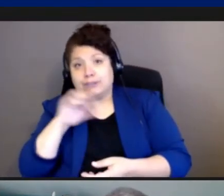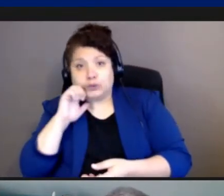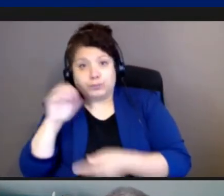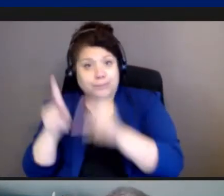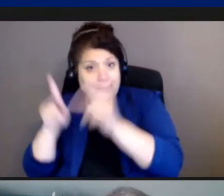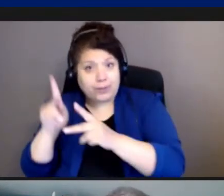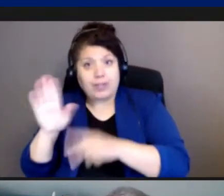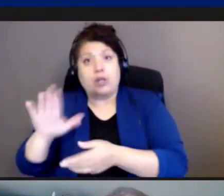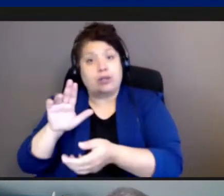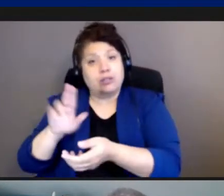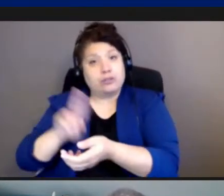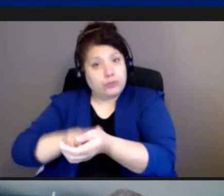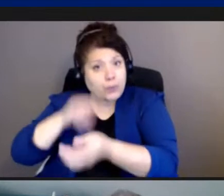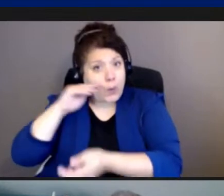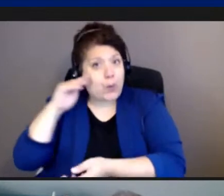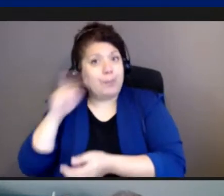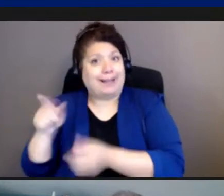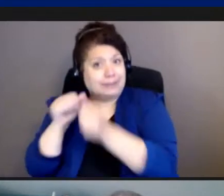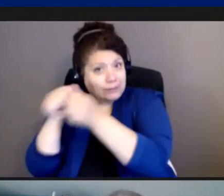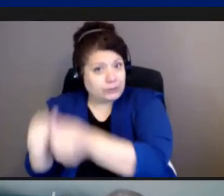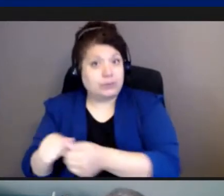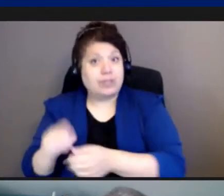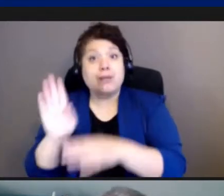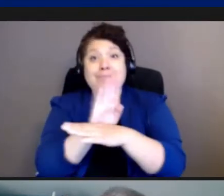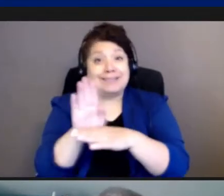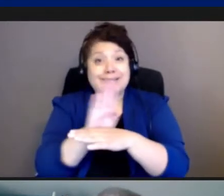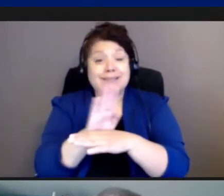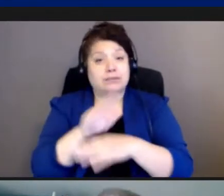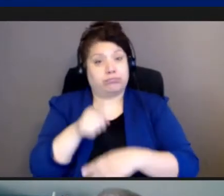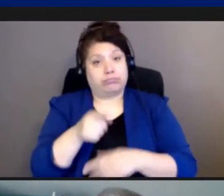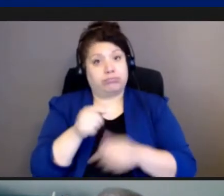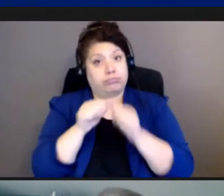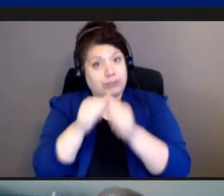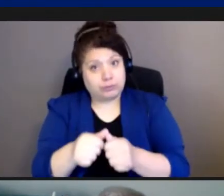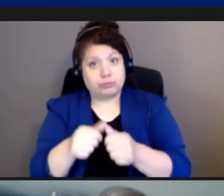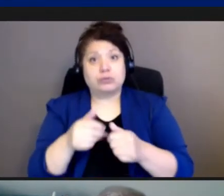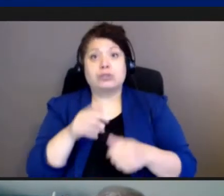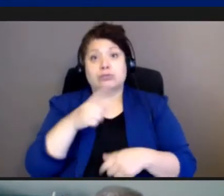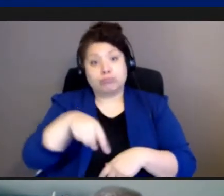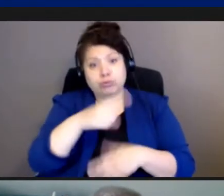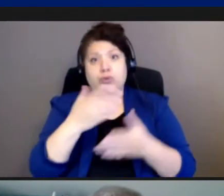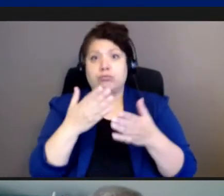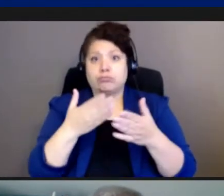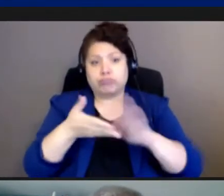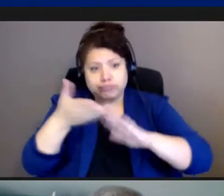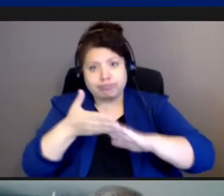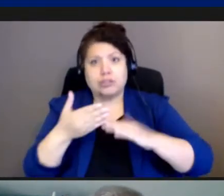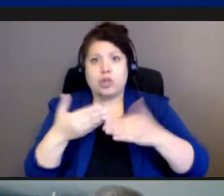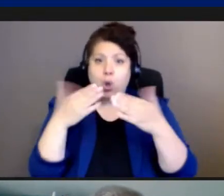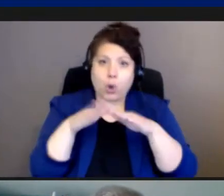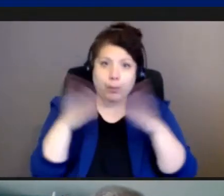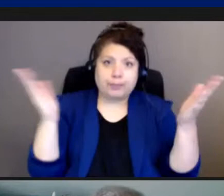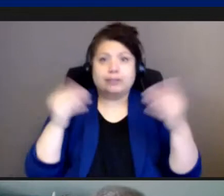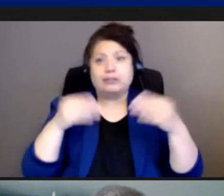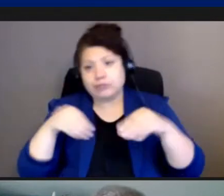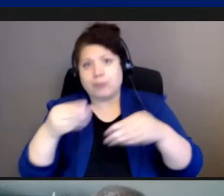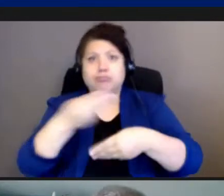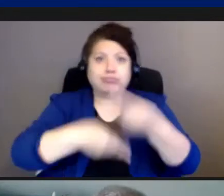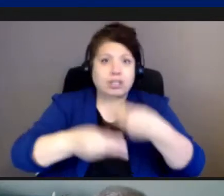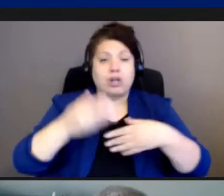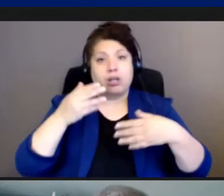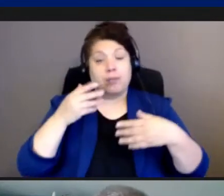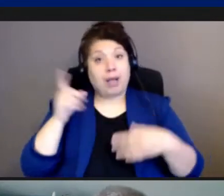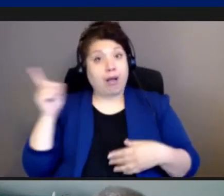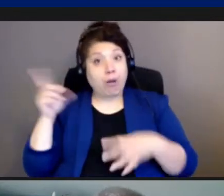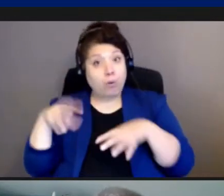keep businesses open. And having a large party is goes back to what we